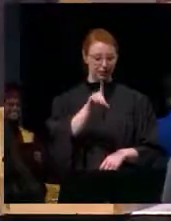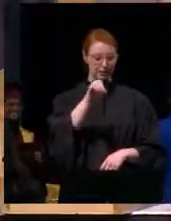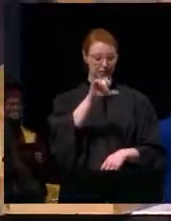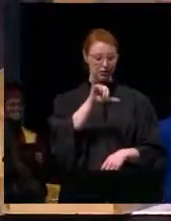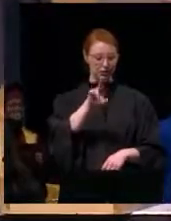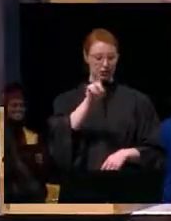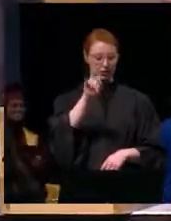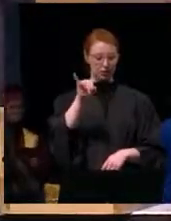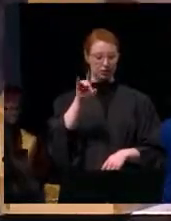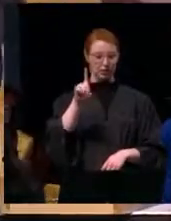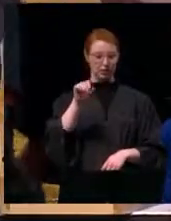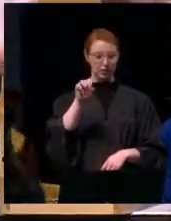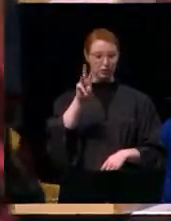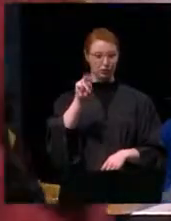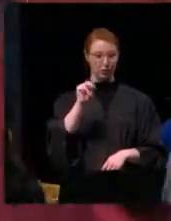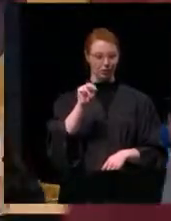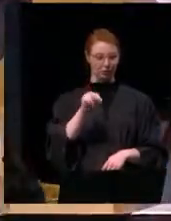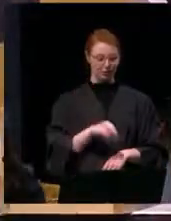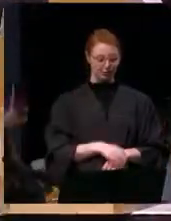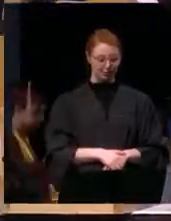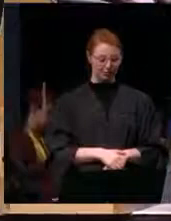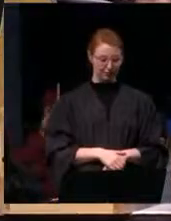Duty Don.